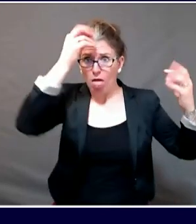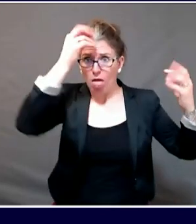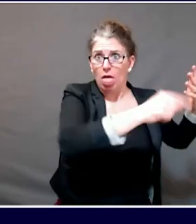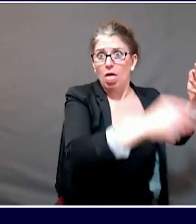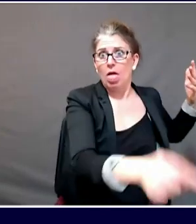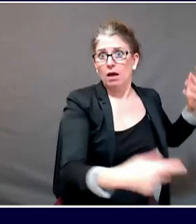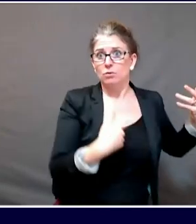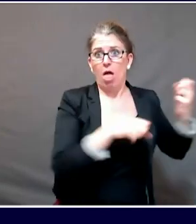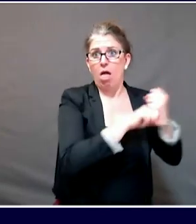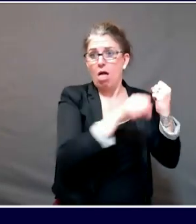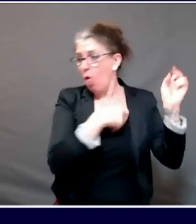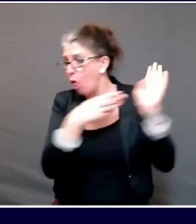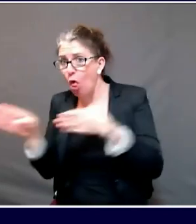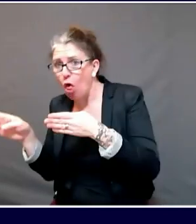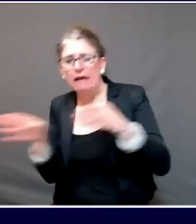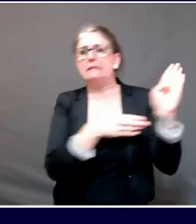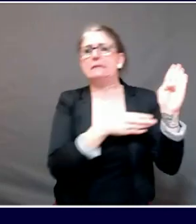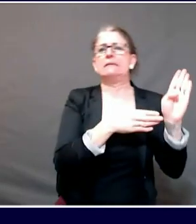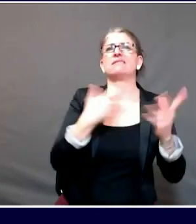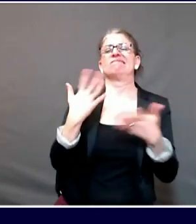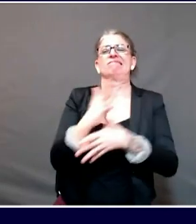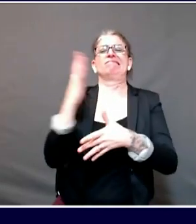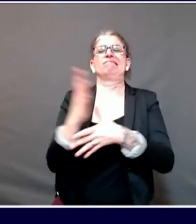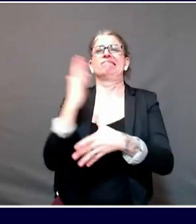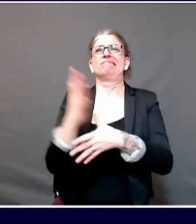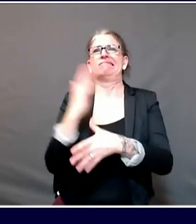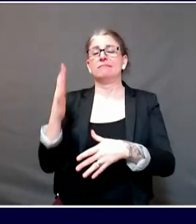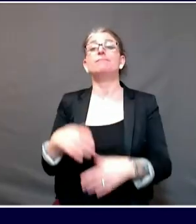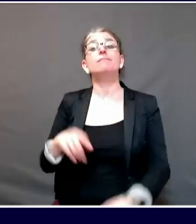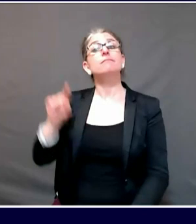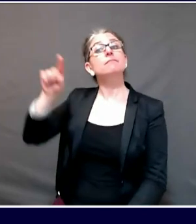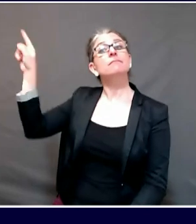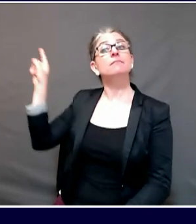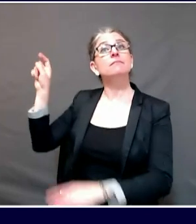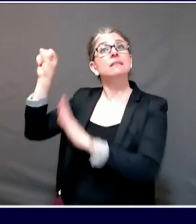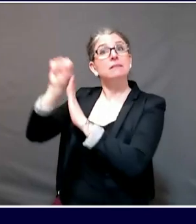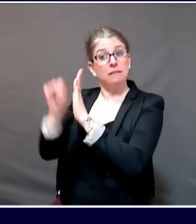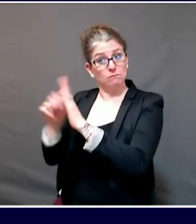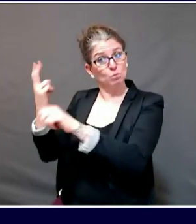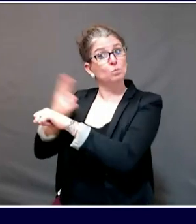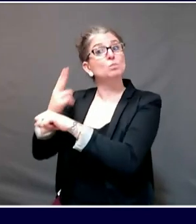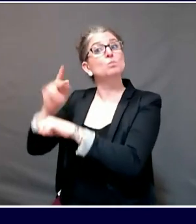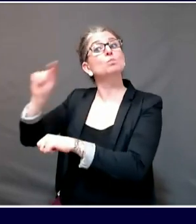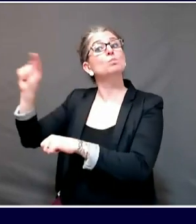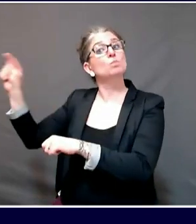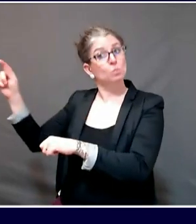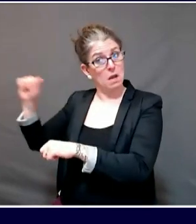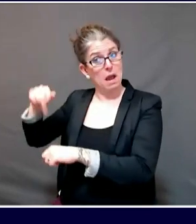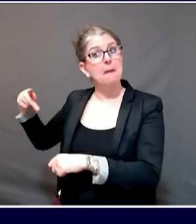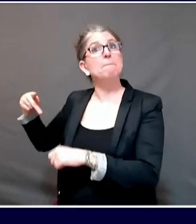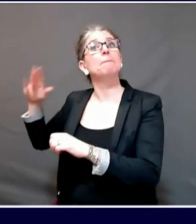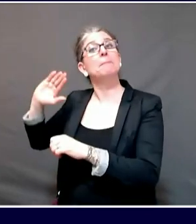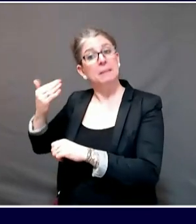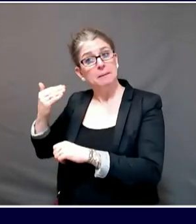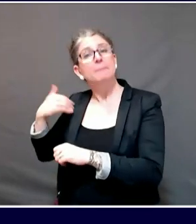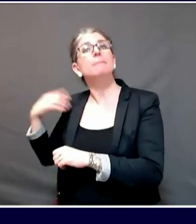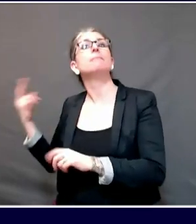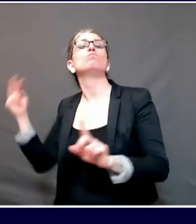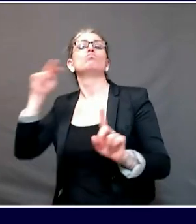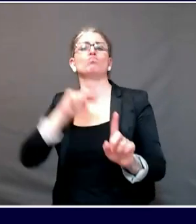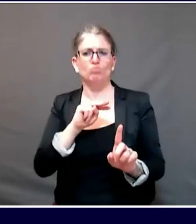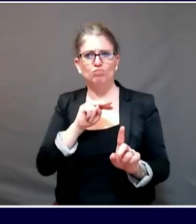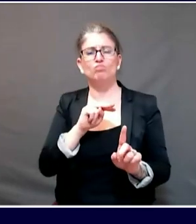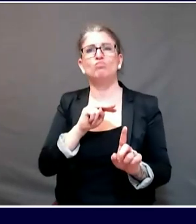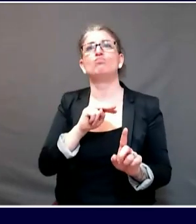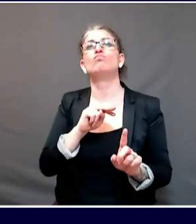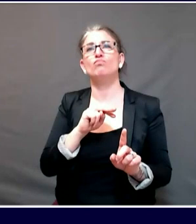seen reports in the media, as well as in talking with my counterparts in those states, that the uptake of that system has not